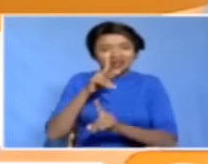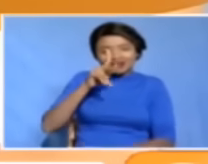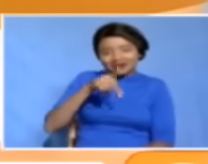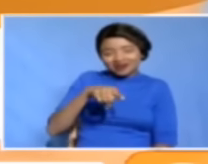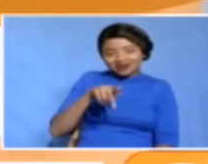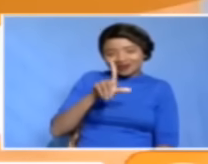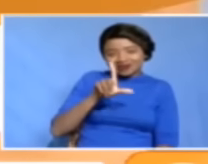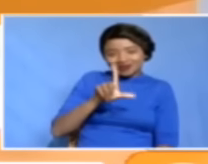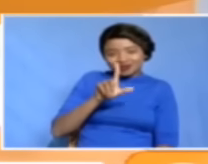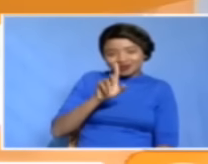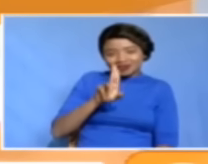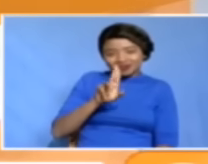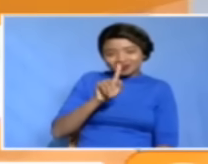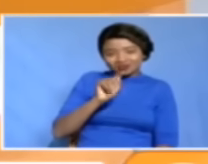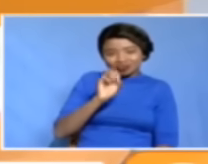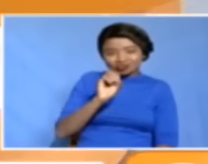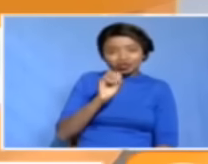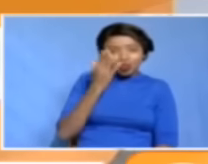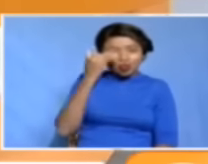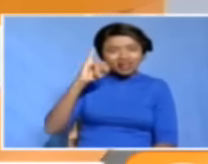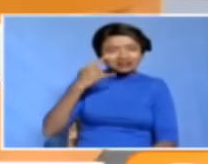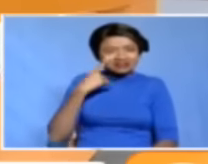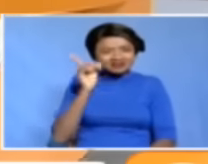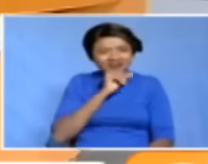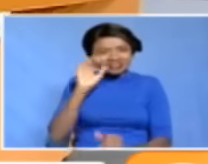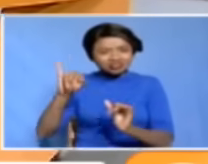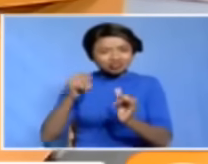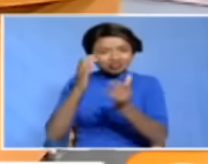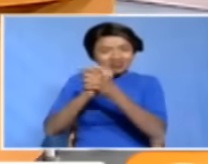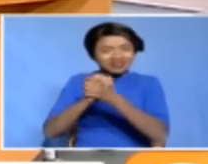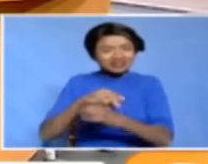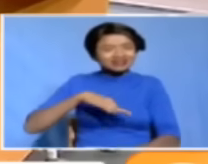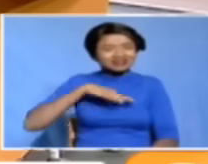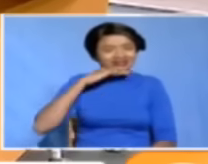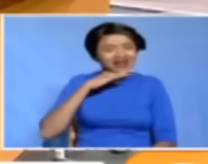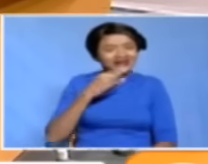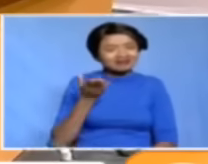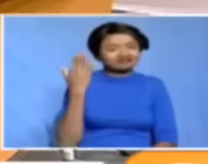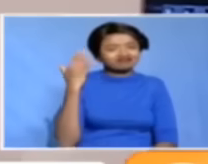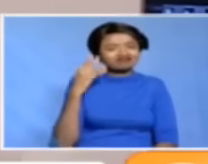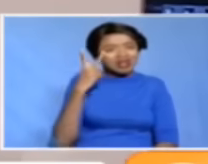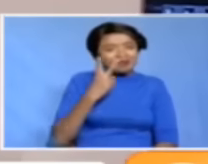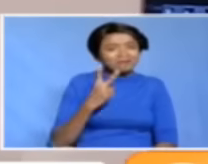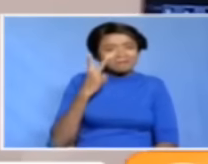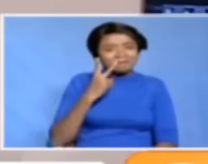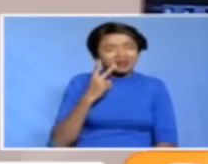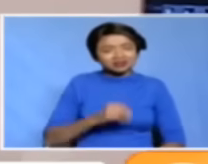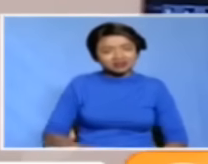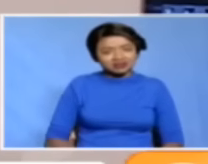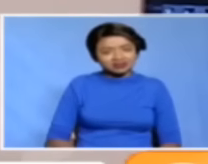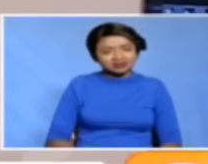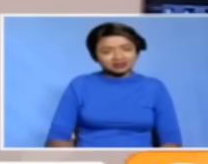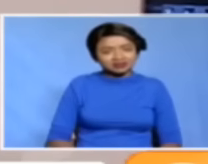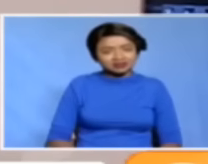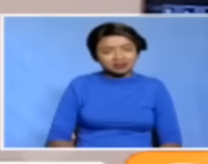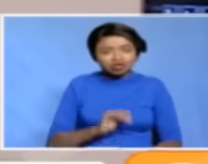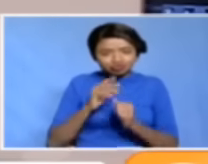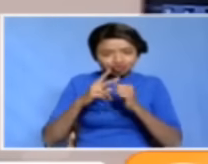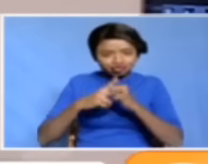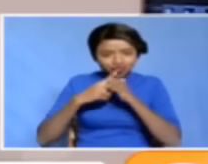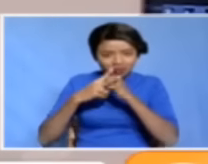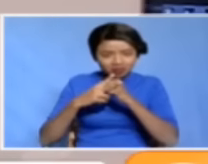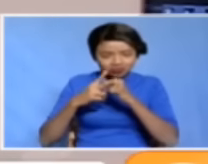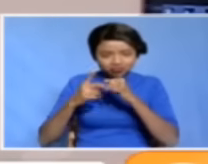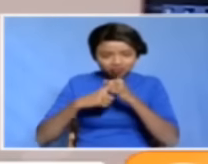who holds this view. Some members of your party hold the same view and have blamed the discontent in the Jubilee Party on the